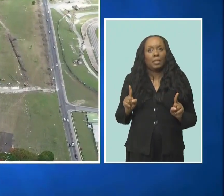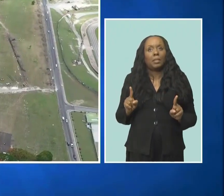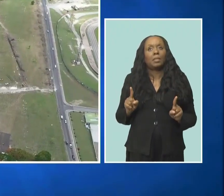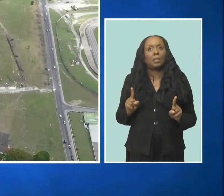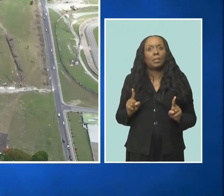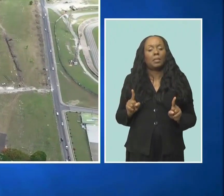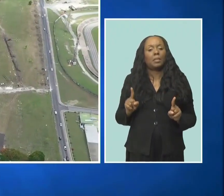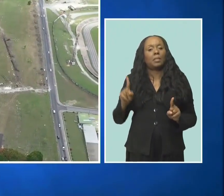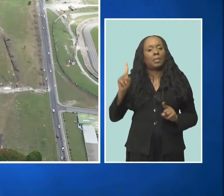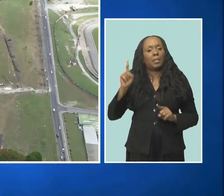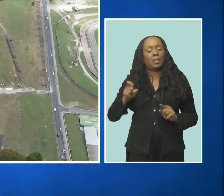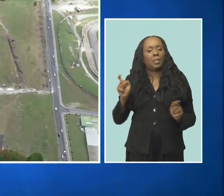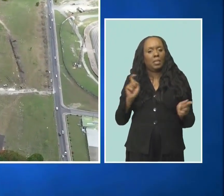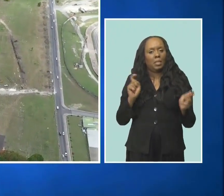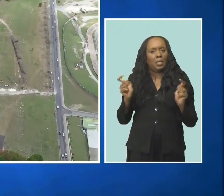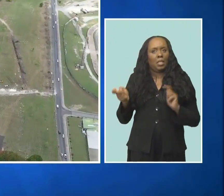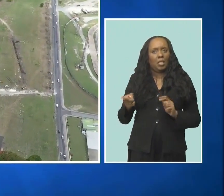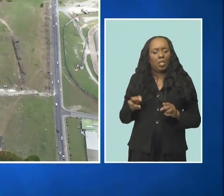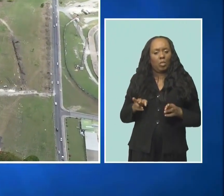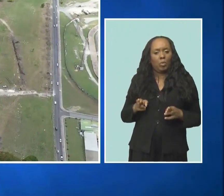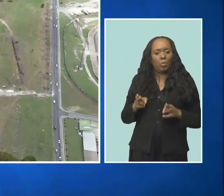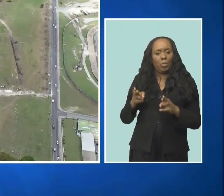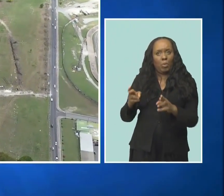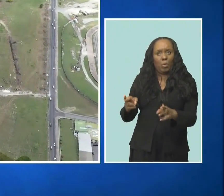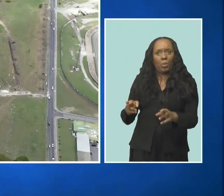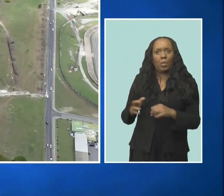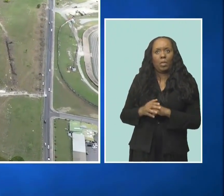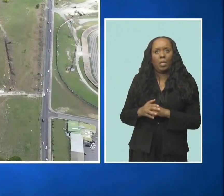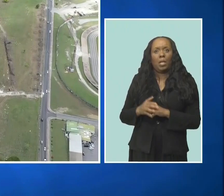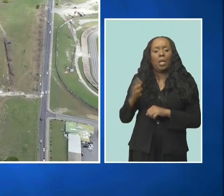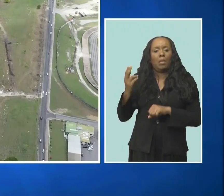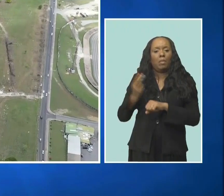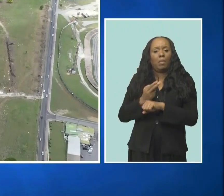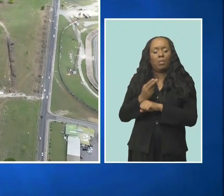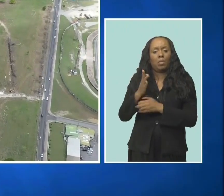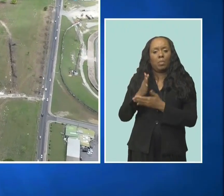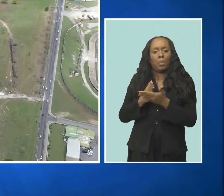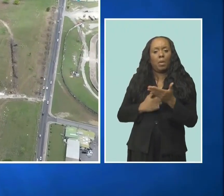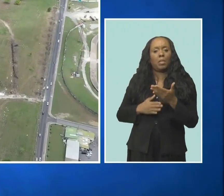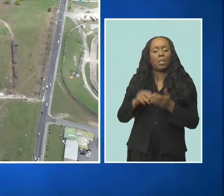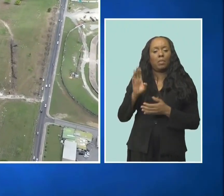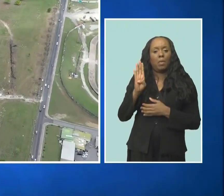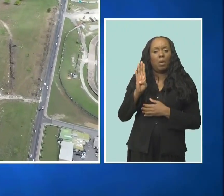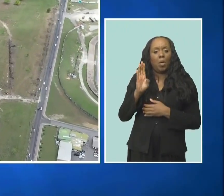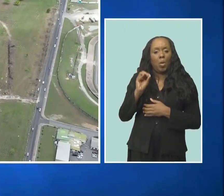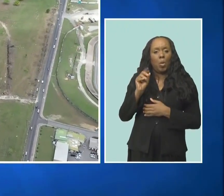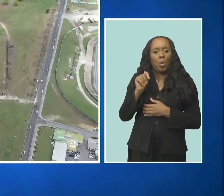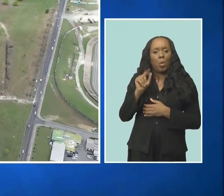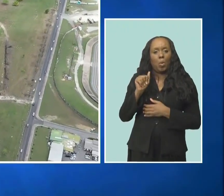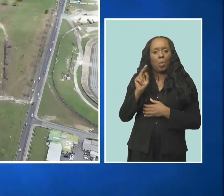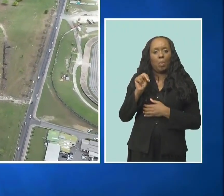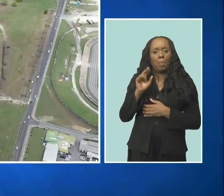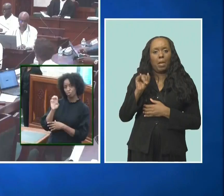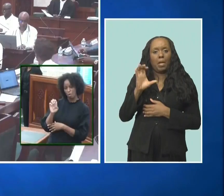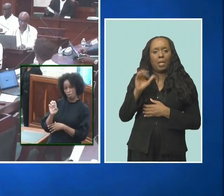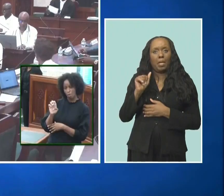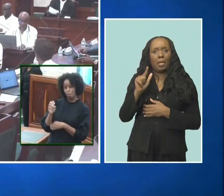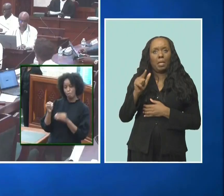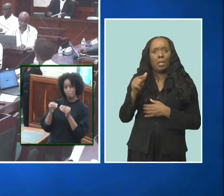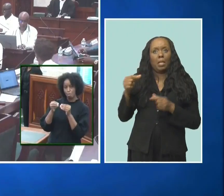to be redirected using a section of the Botanical Gardens to meet back at the junction with Combermere